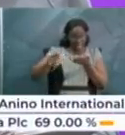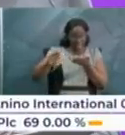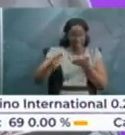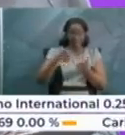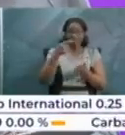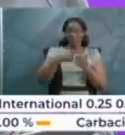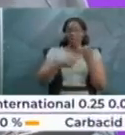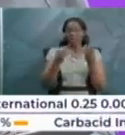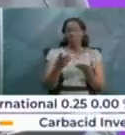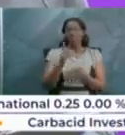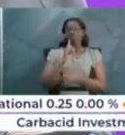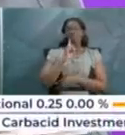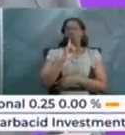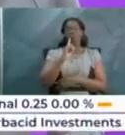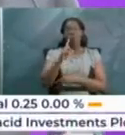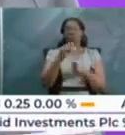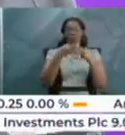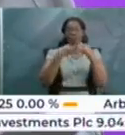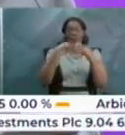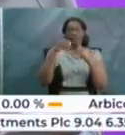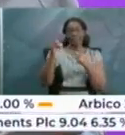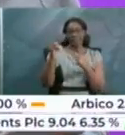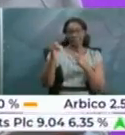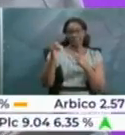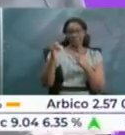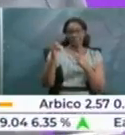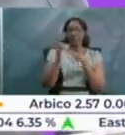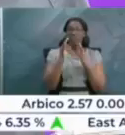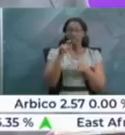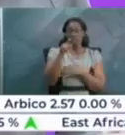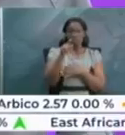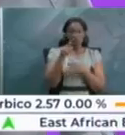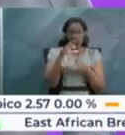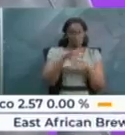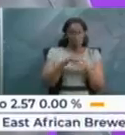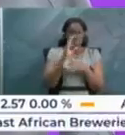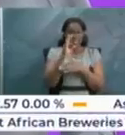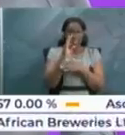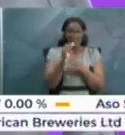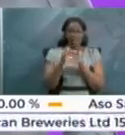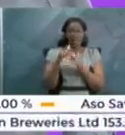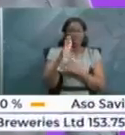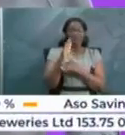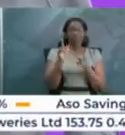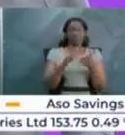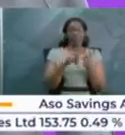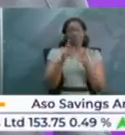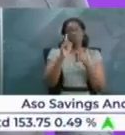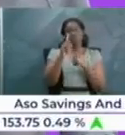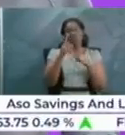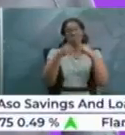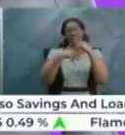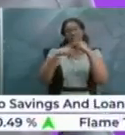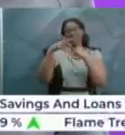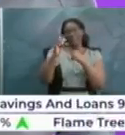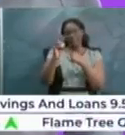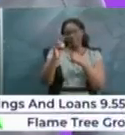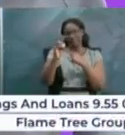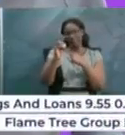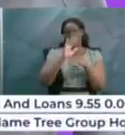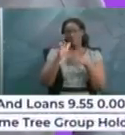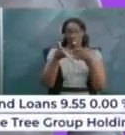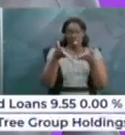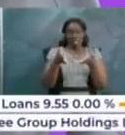at 180 shillings. If you take more than 3 pieces, it will go for 160 Kenya shillings, all on